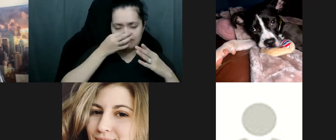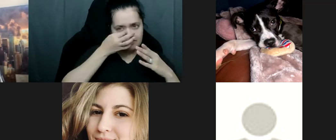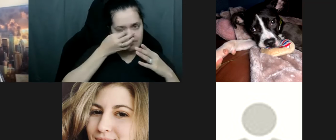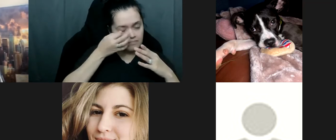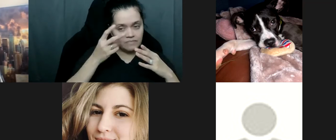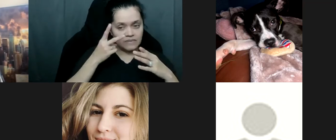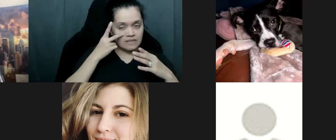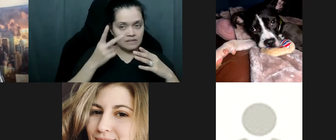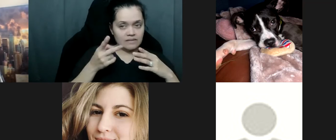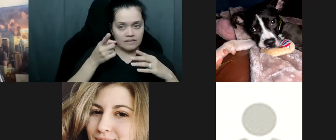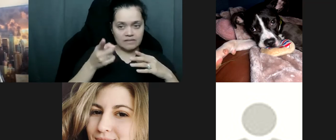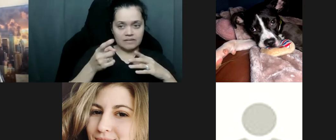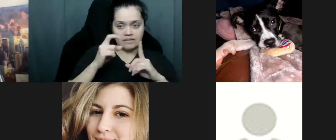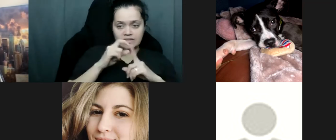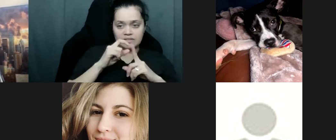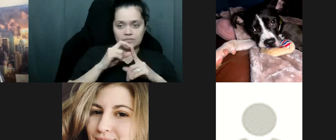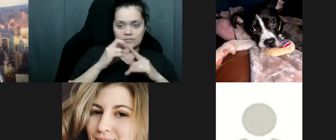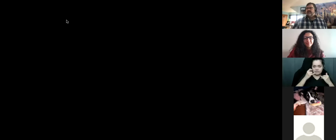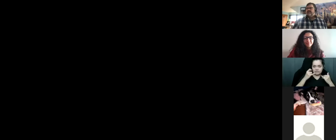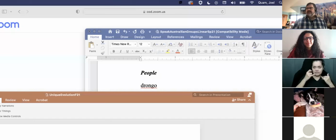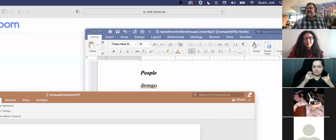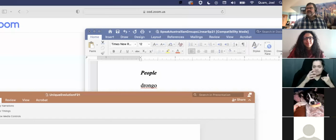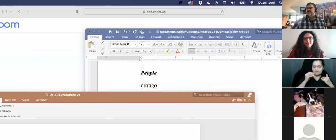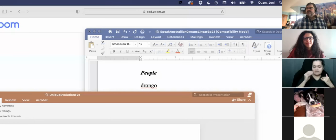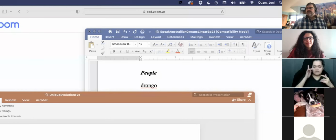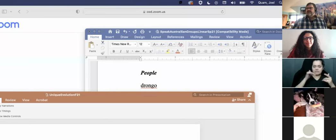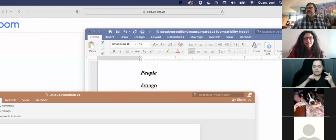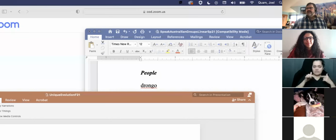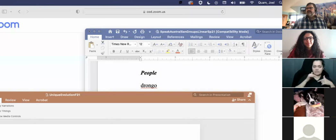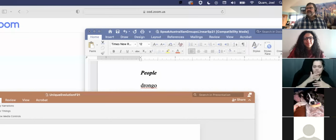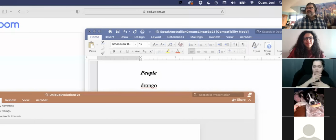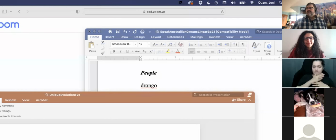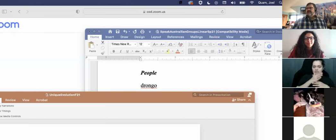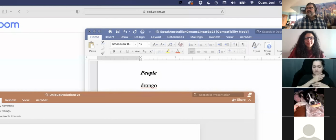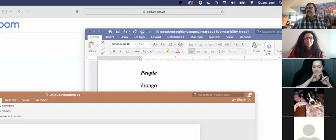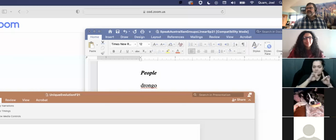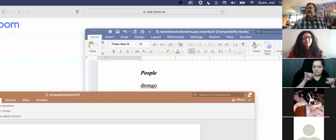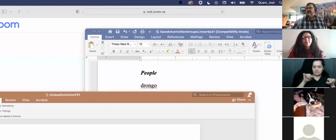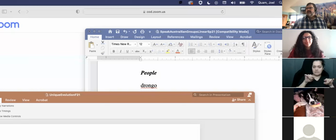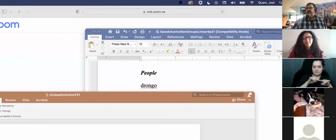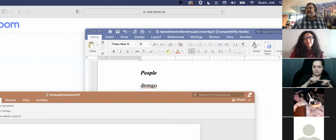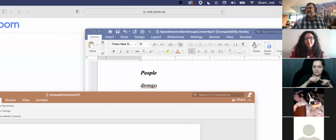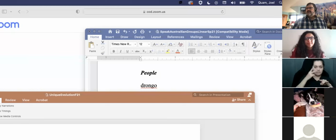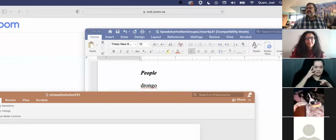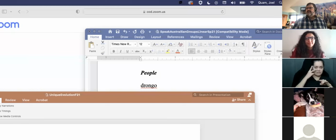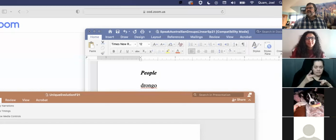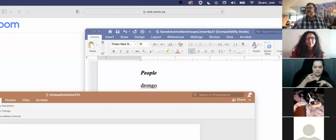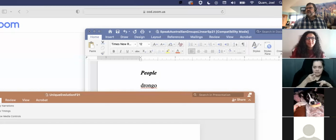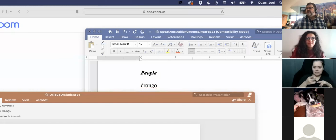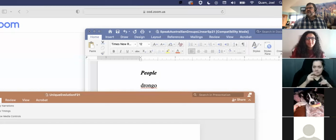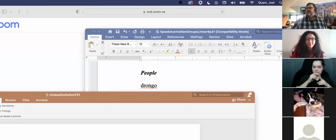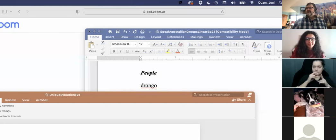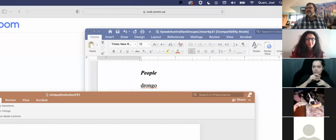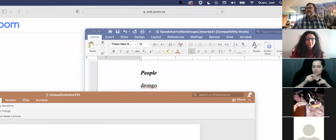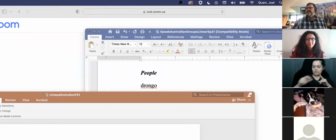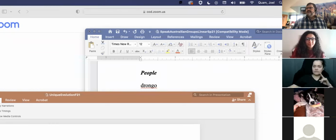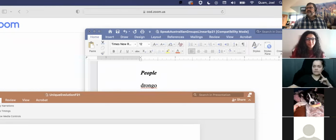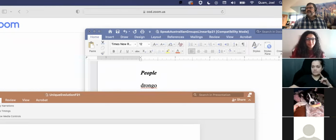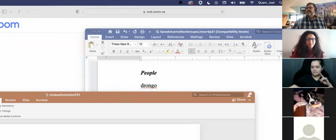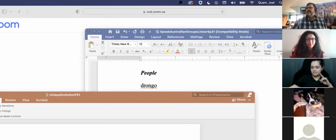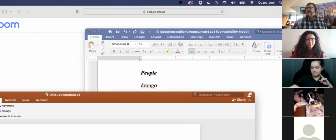take a look at these words, and I'm going to go back to sharing my screen to take a peek at these words.